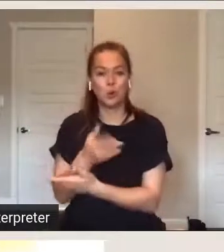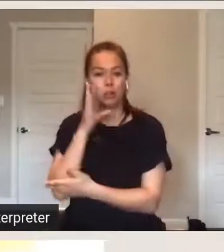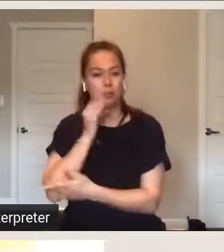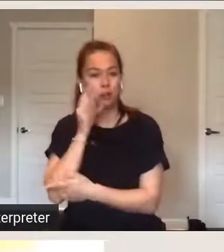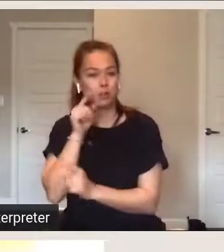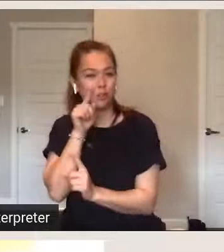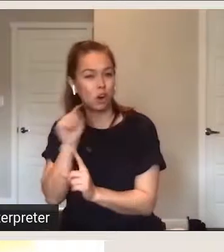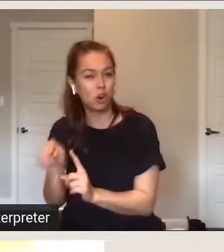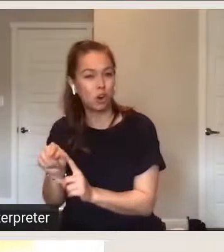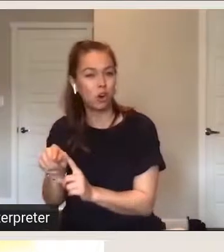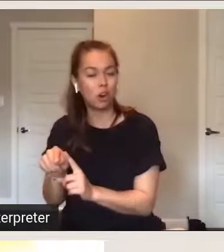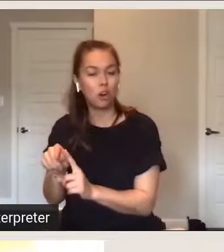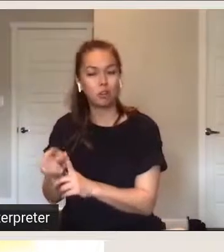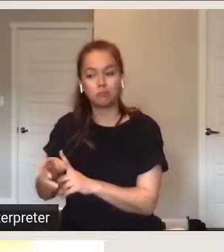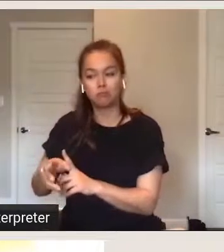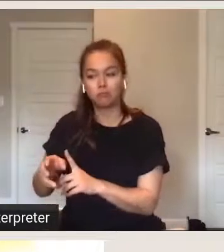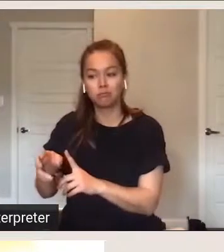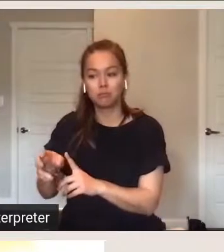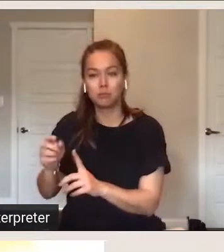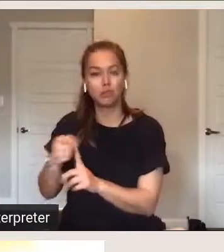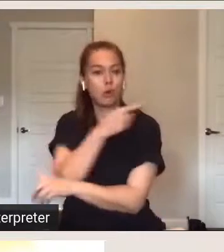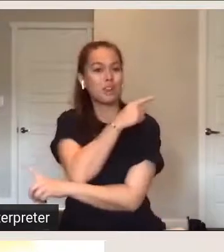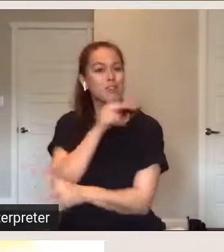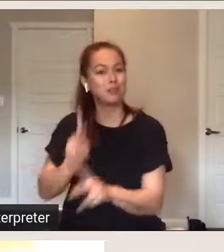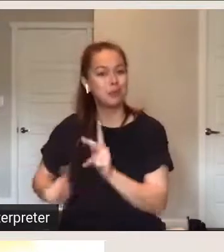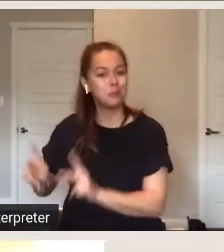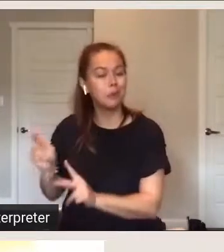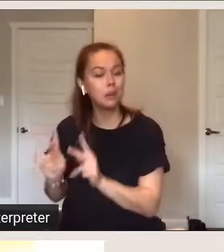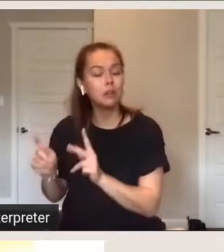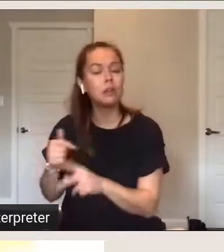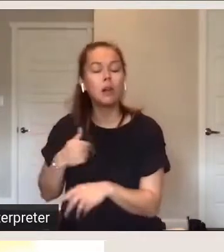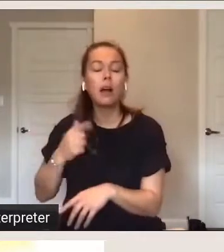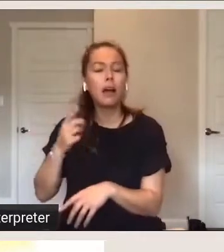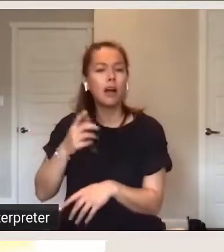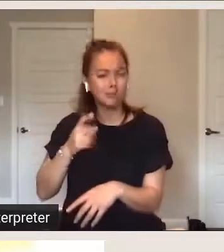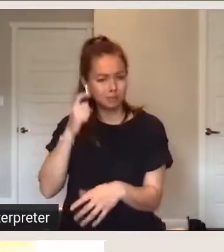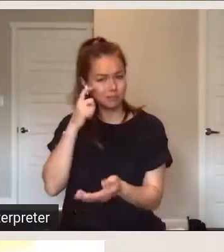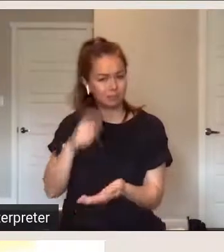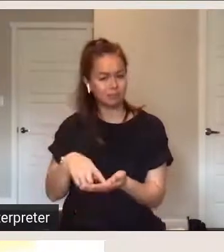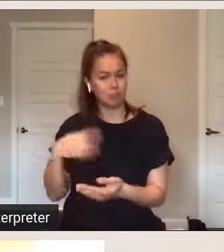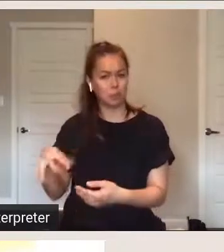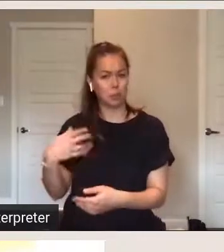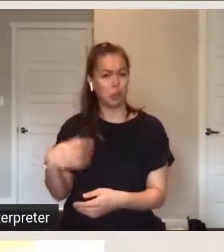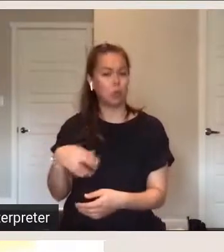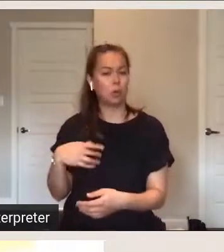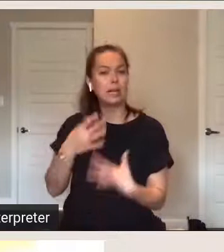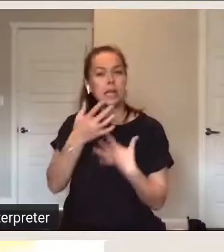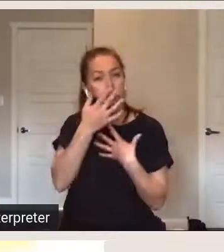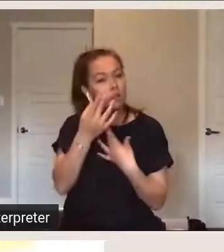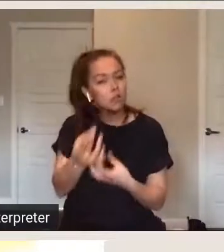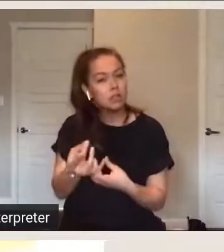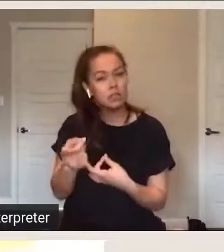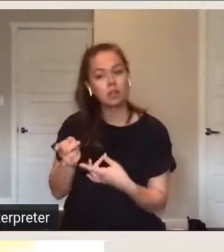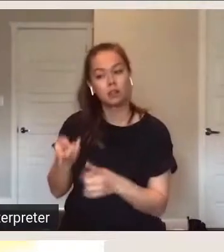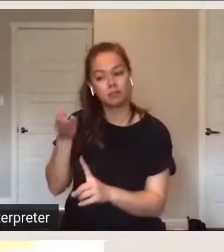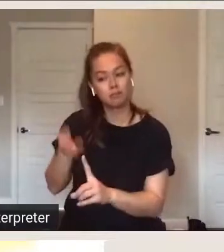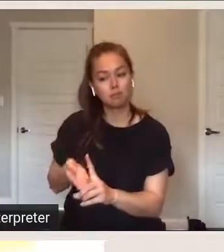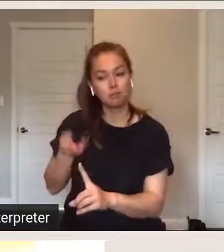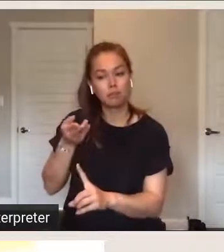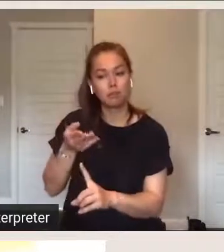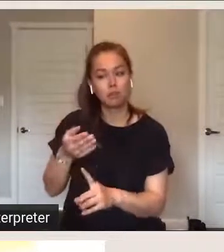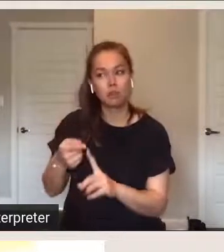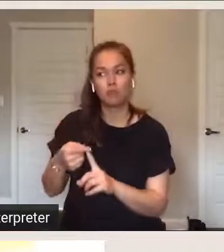found it interesting that even in this like very strange and unknown place, she was still able to have this moment of connection to the